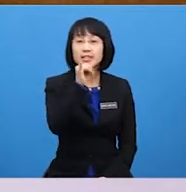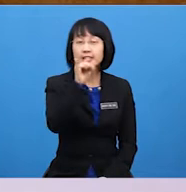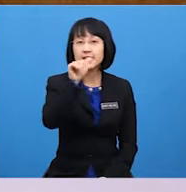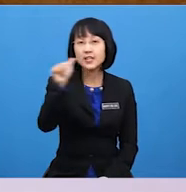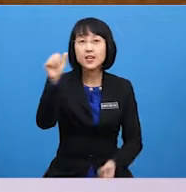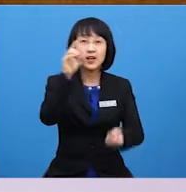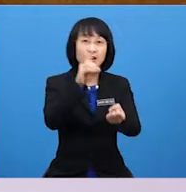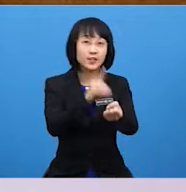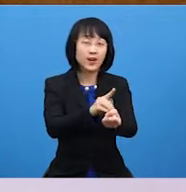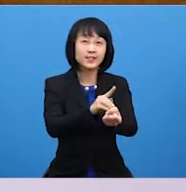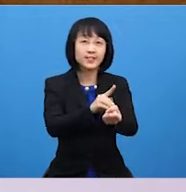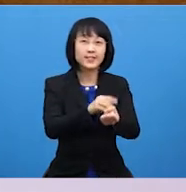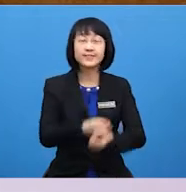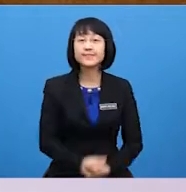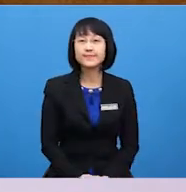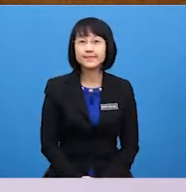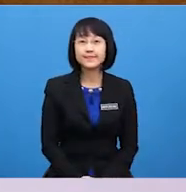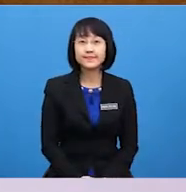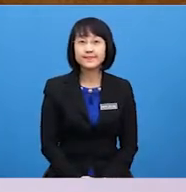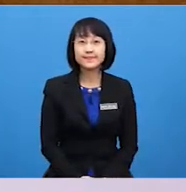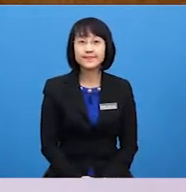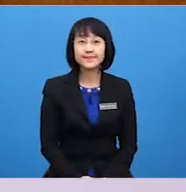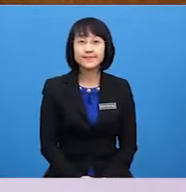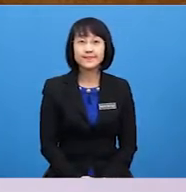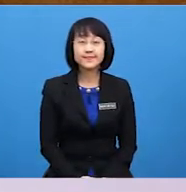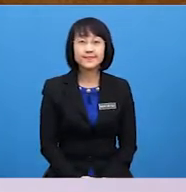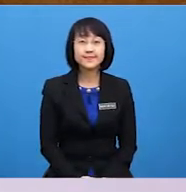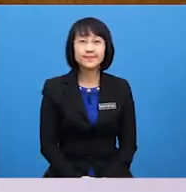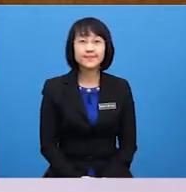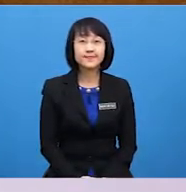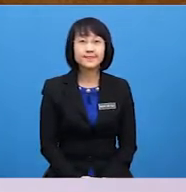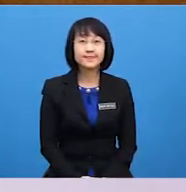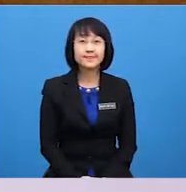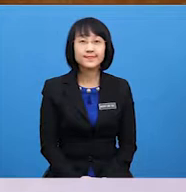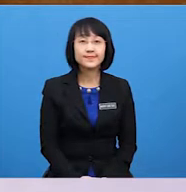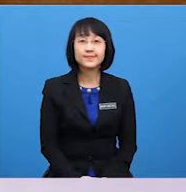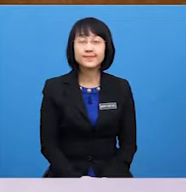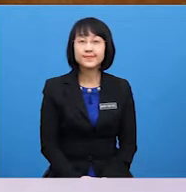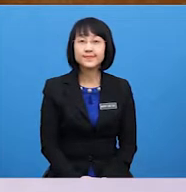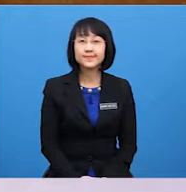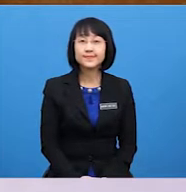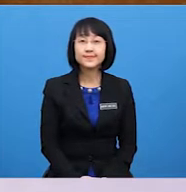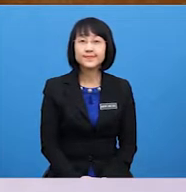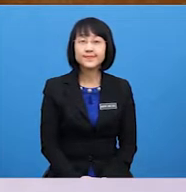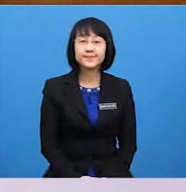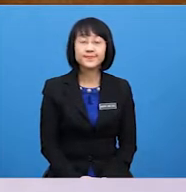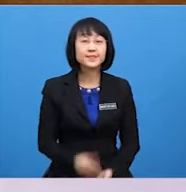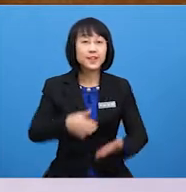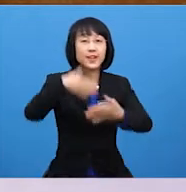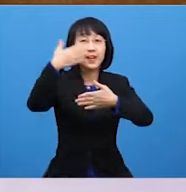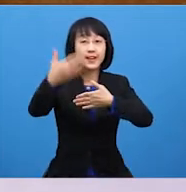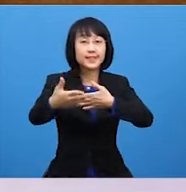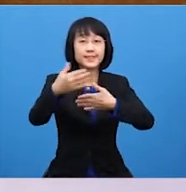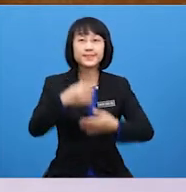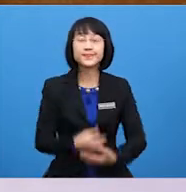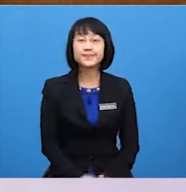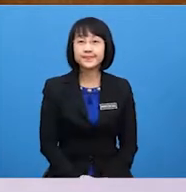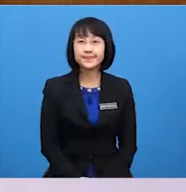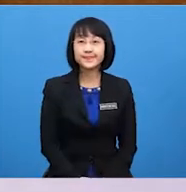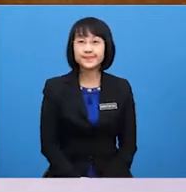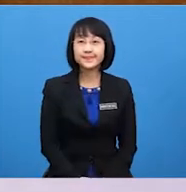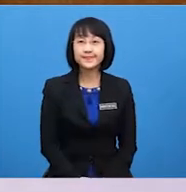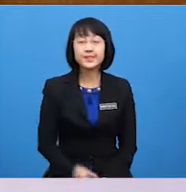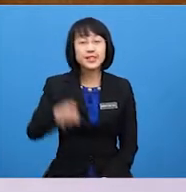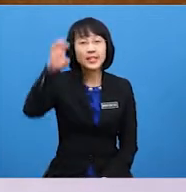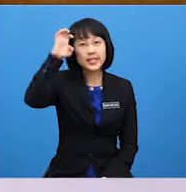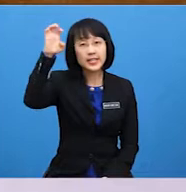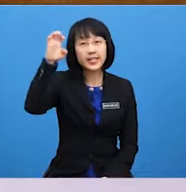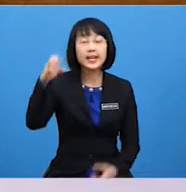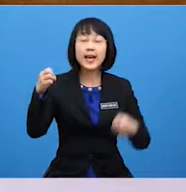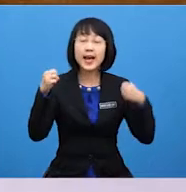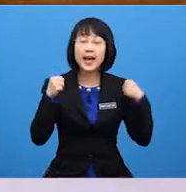a